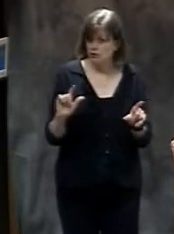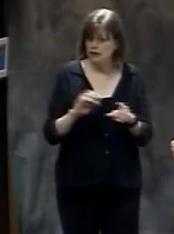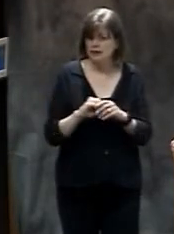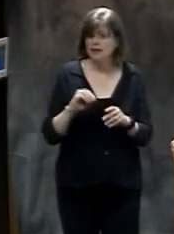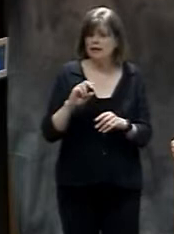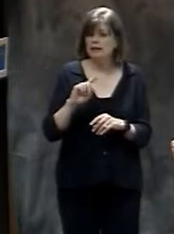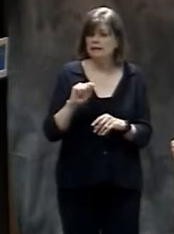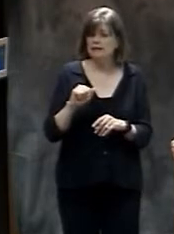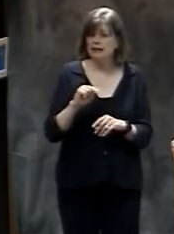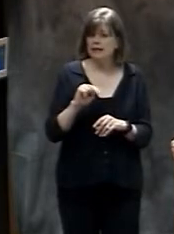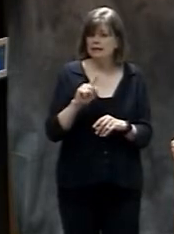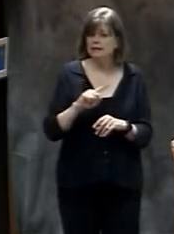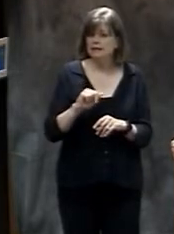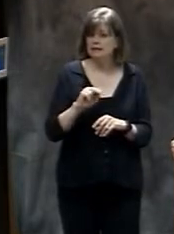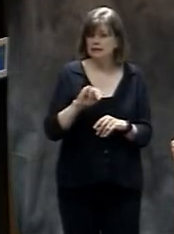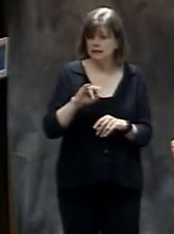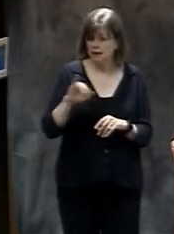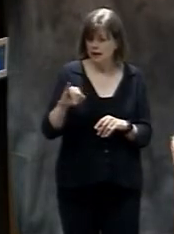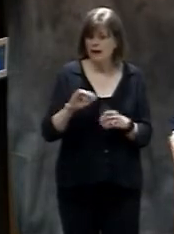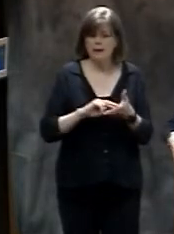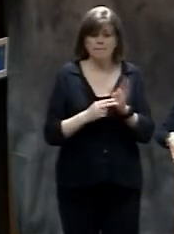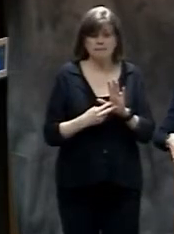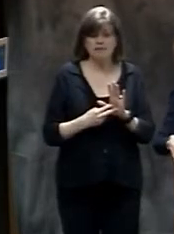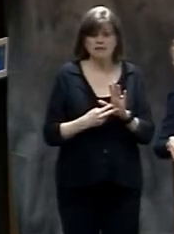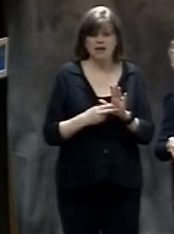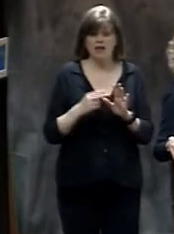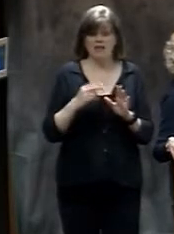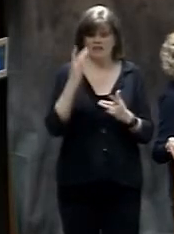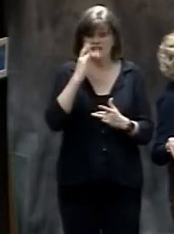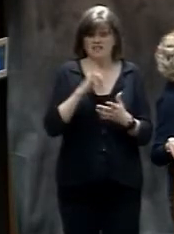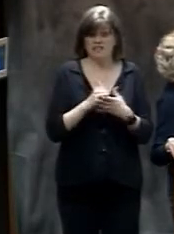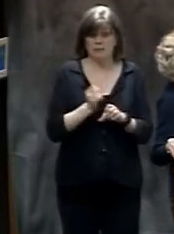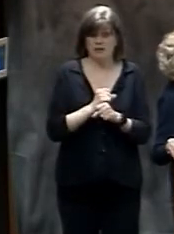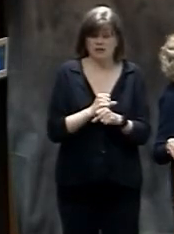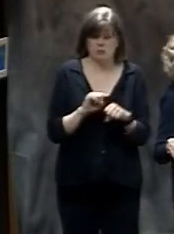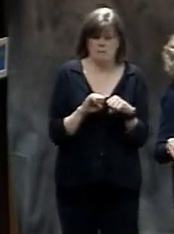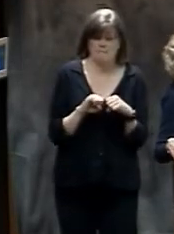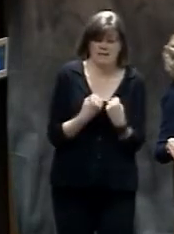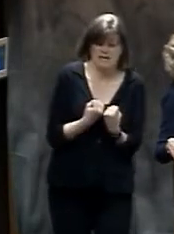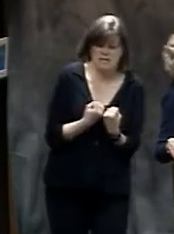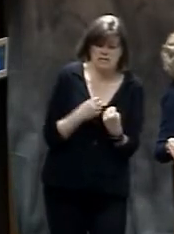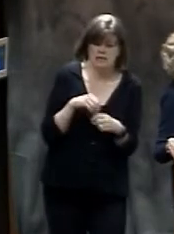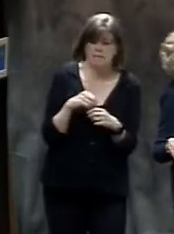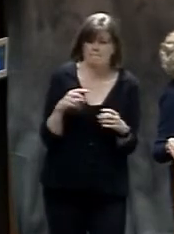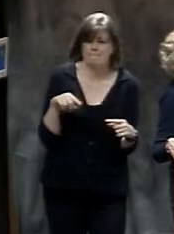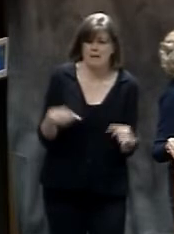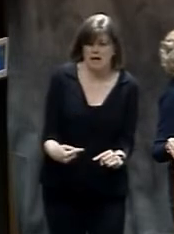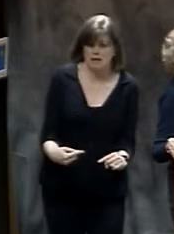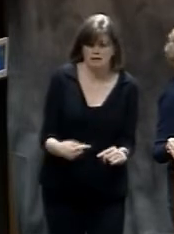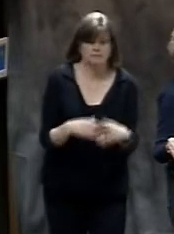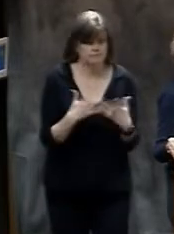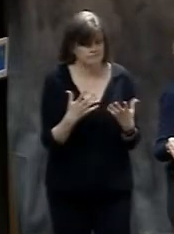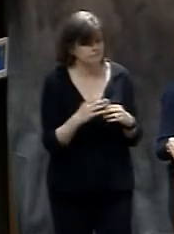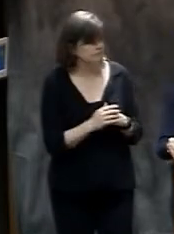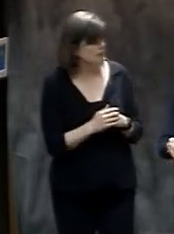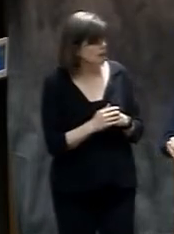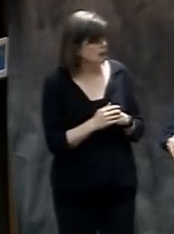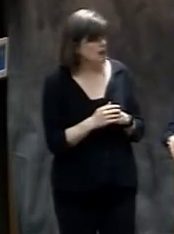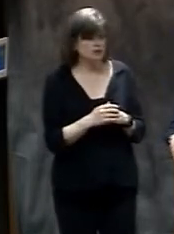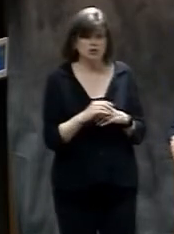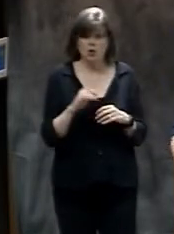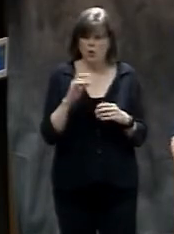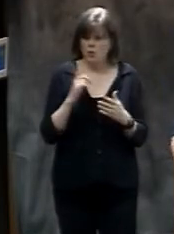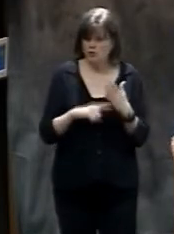bend up in pain. Not one that I think anyone is interested in. It's characterized by severe